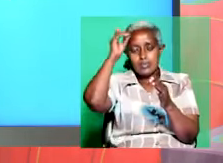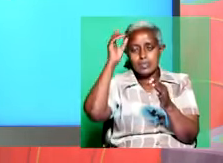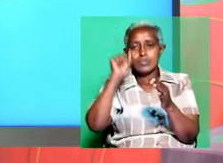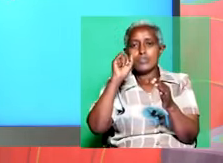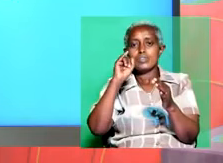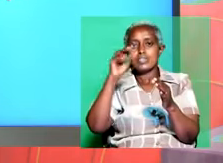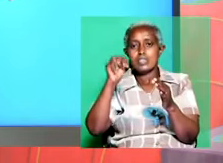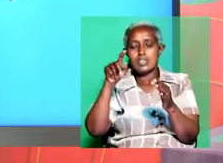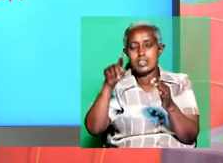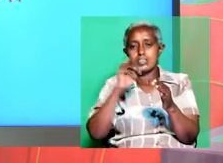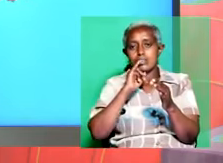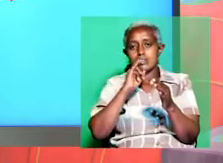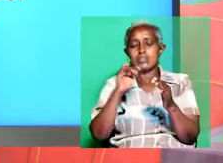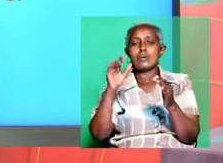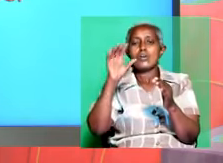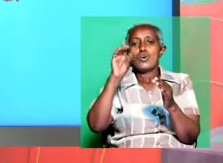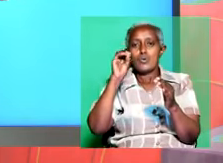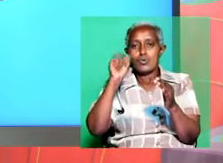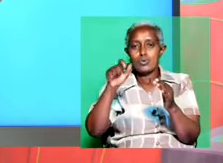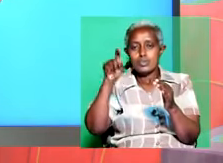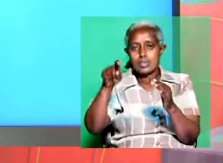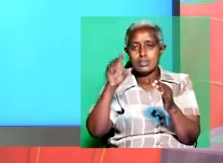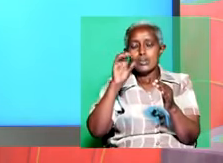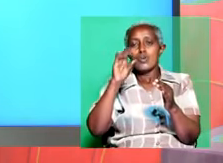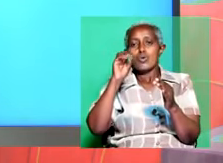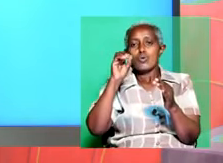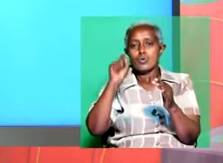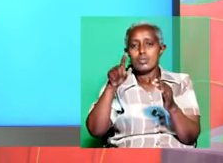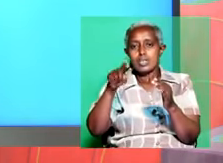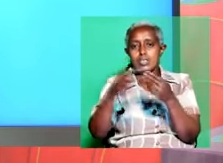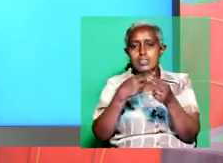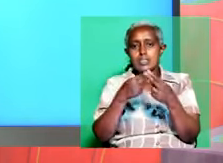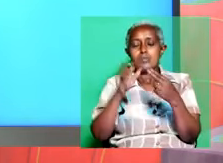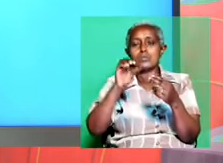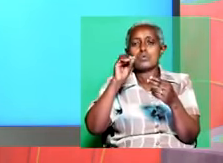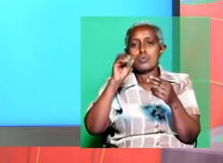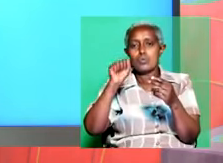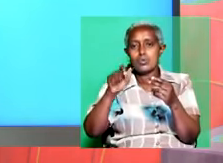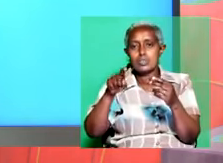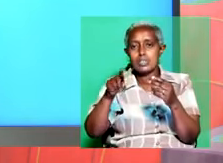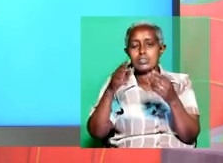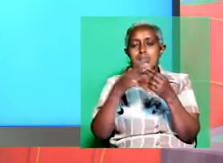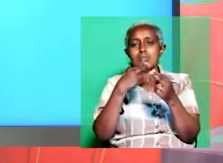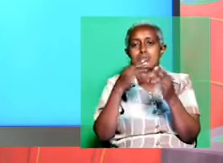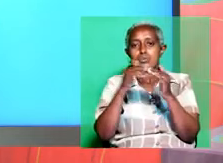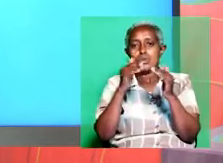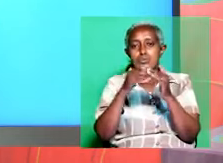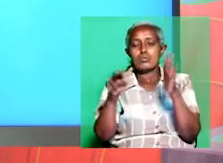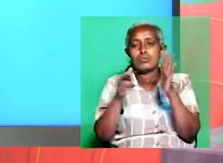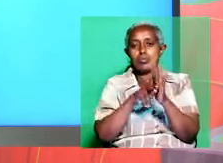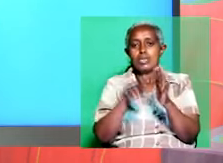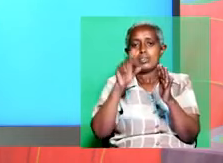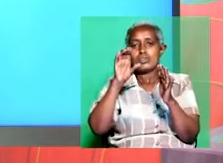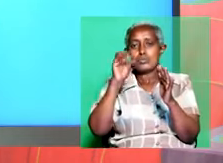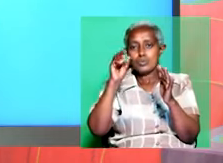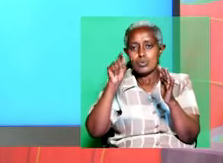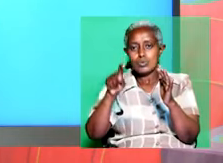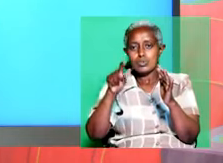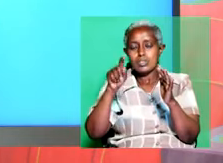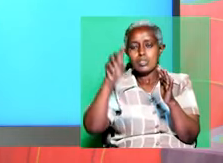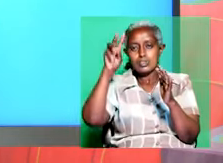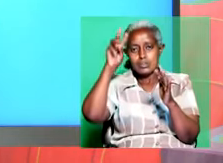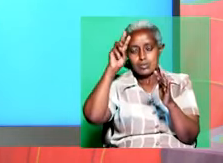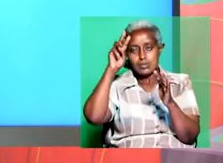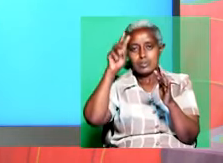x. Therefore cos x times cos x is this minus cos squared x divided by